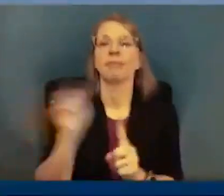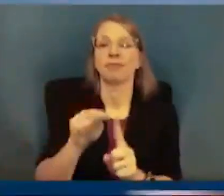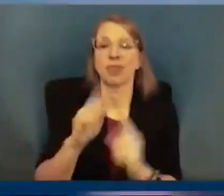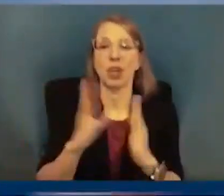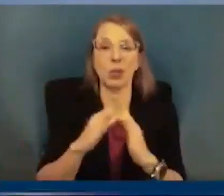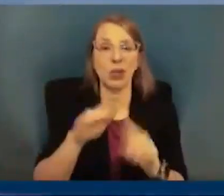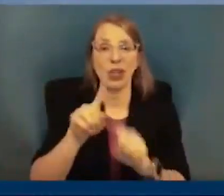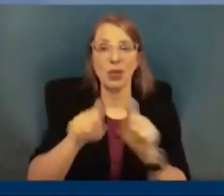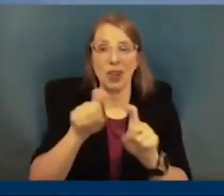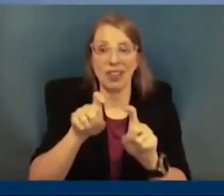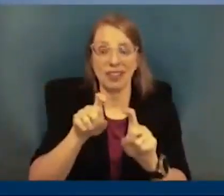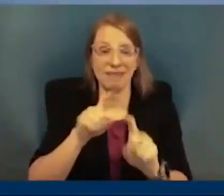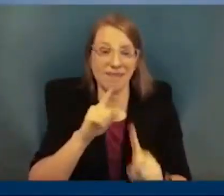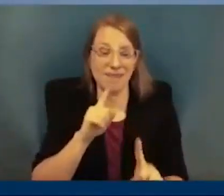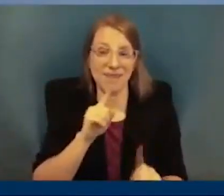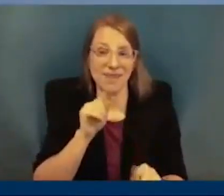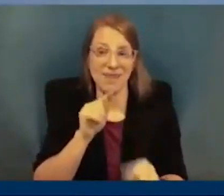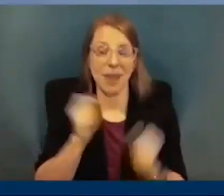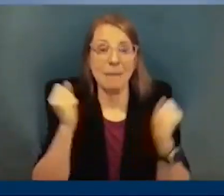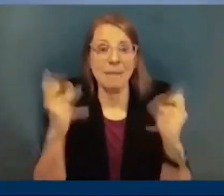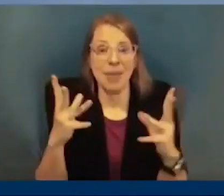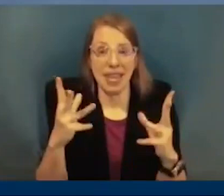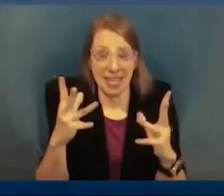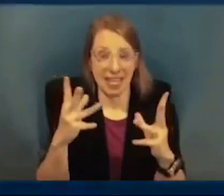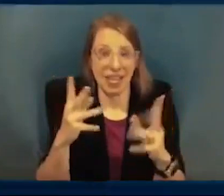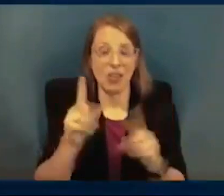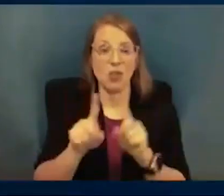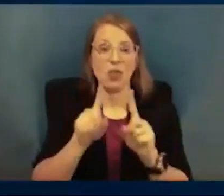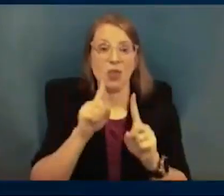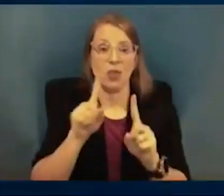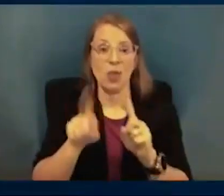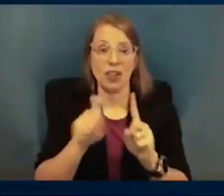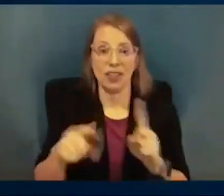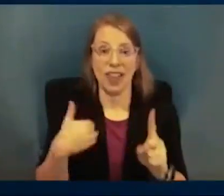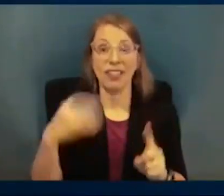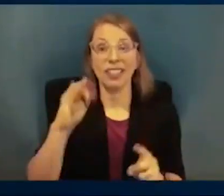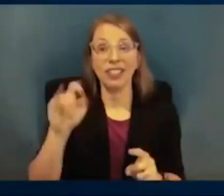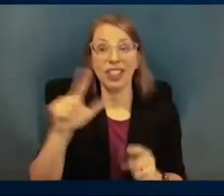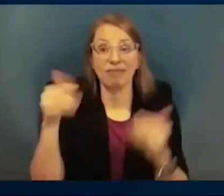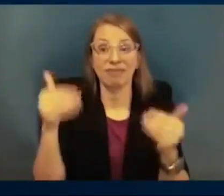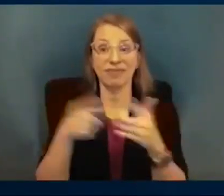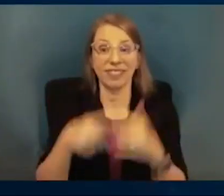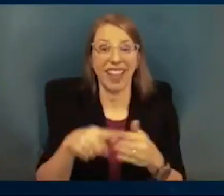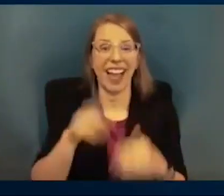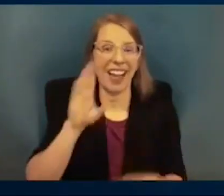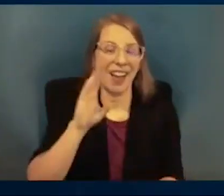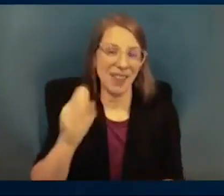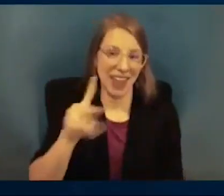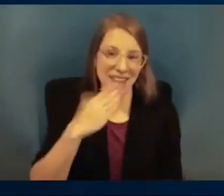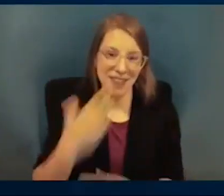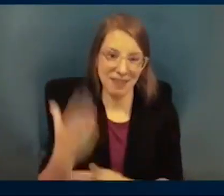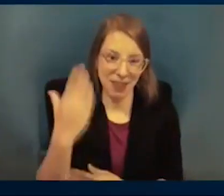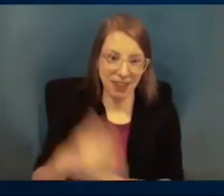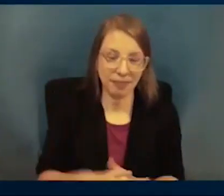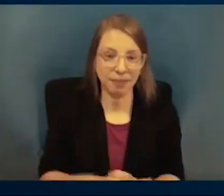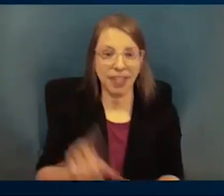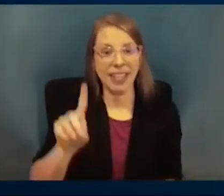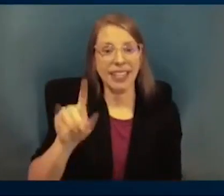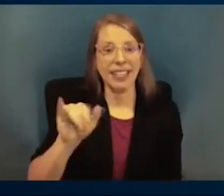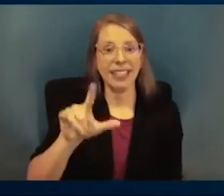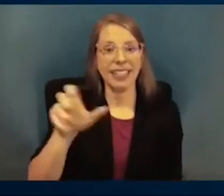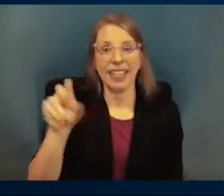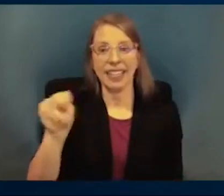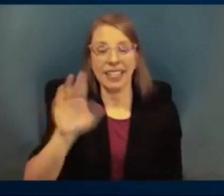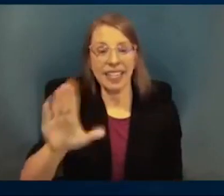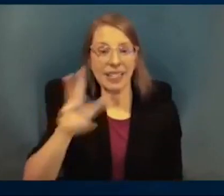We know, Jill, they've gotten many of them, so I'll let you get us started. Okay, good morning. And I just want to shout out to Dylan and his mom in